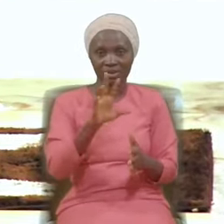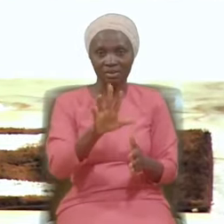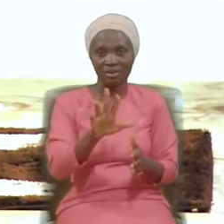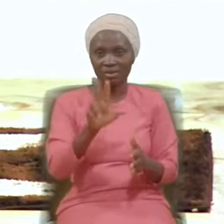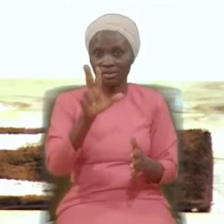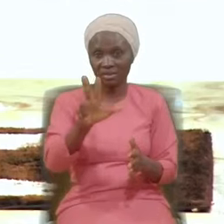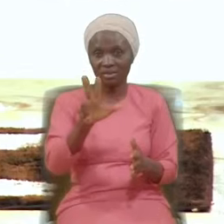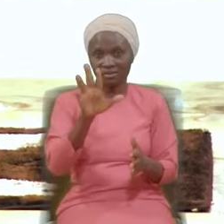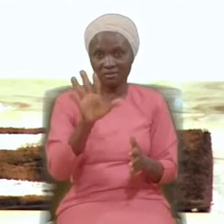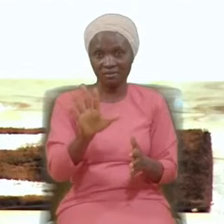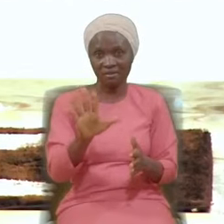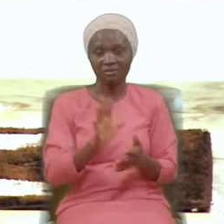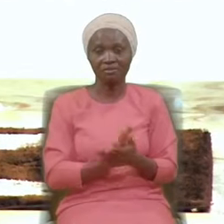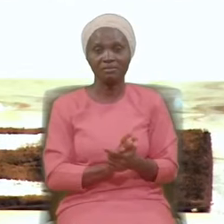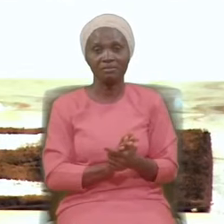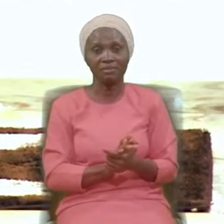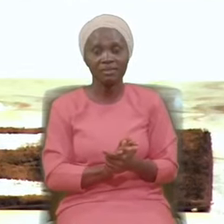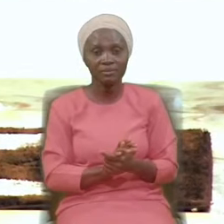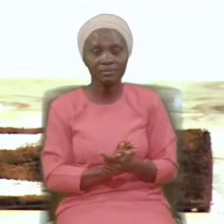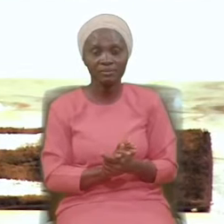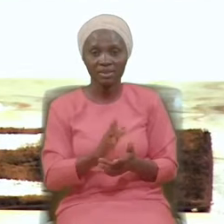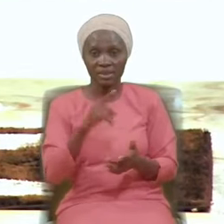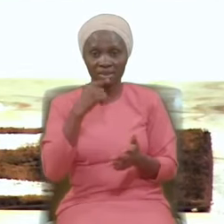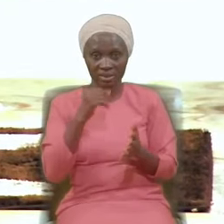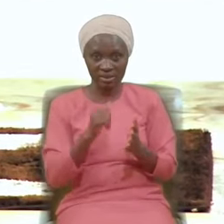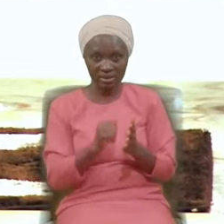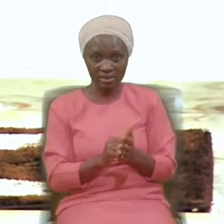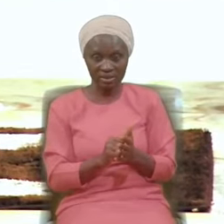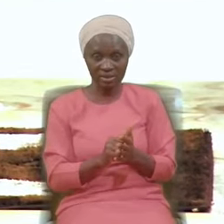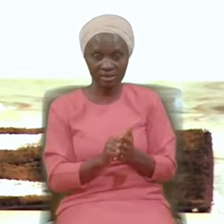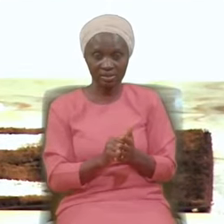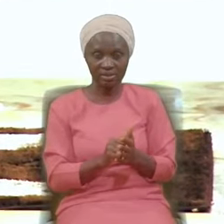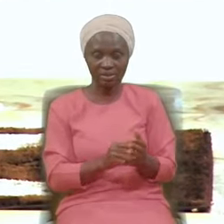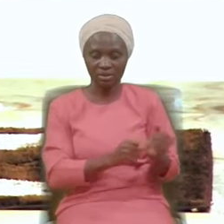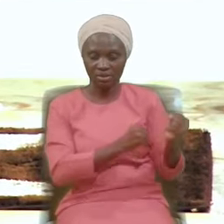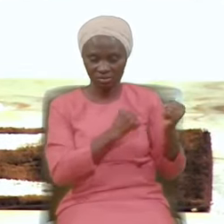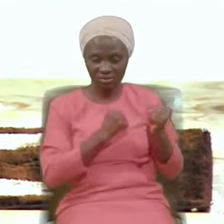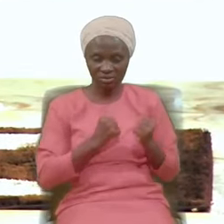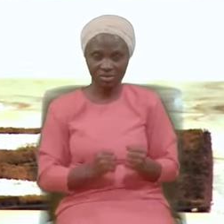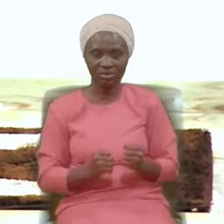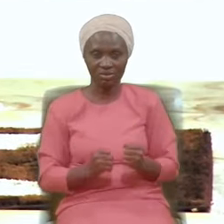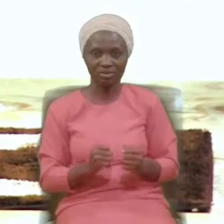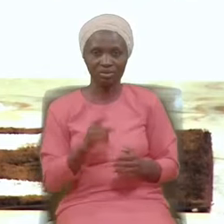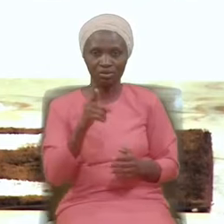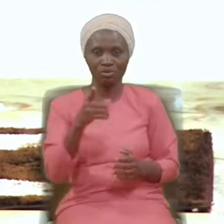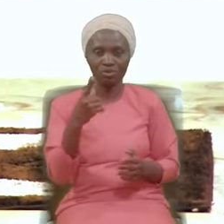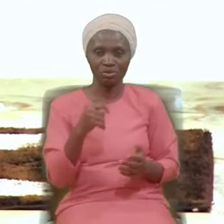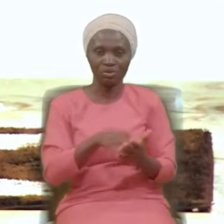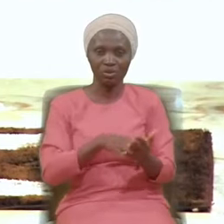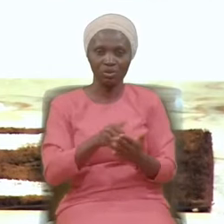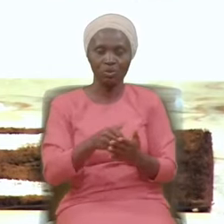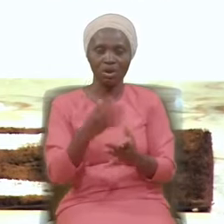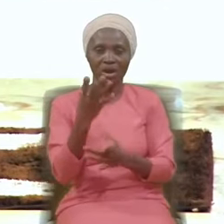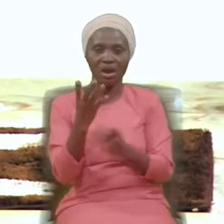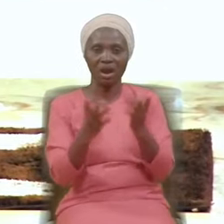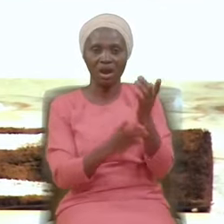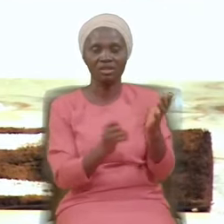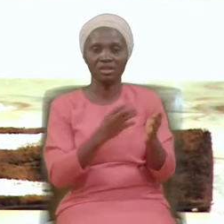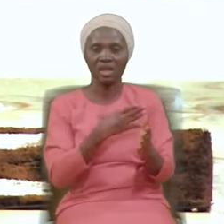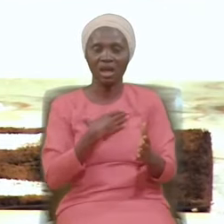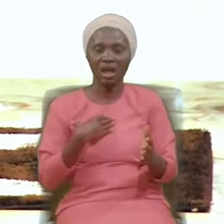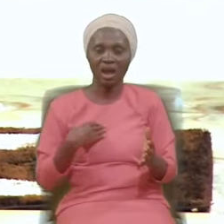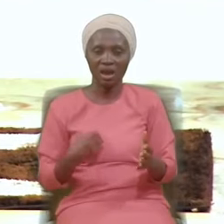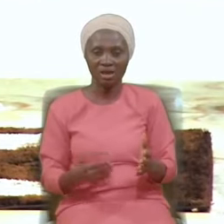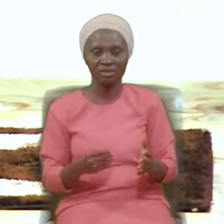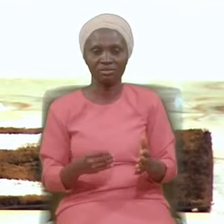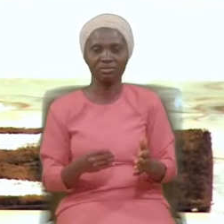chapter 35, it says, strengthen ye the weak hands, confirm the